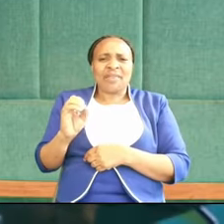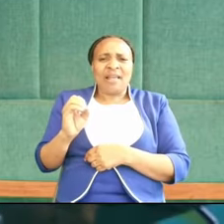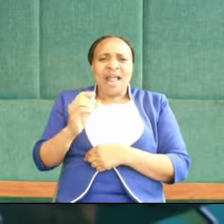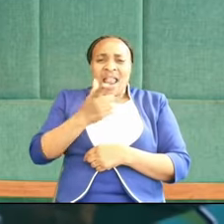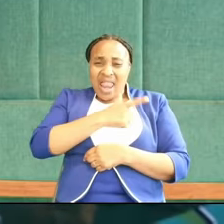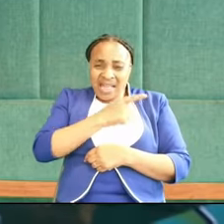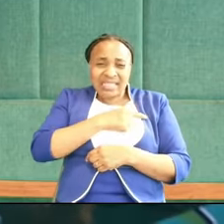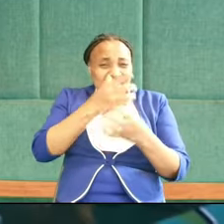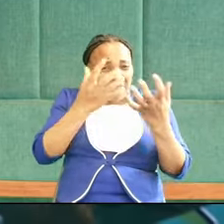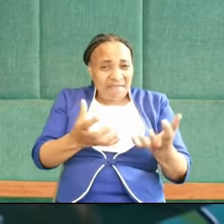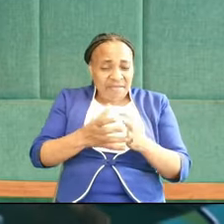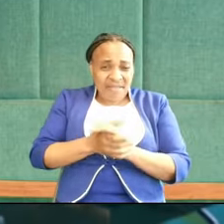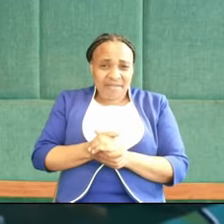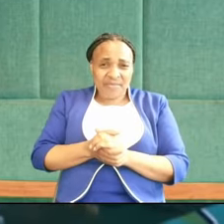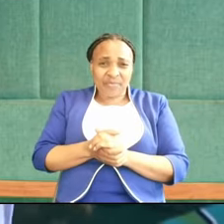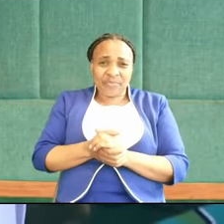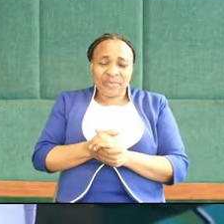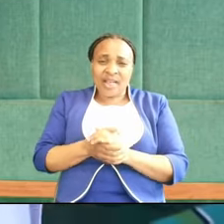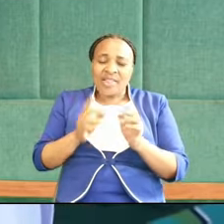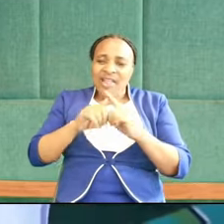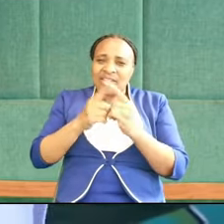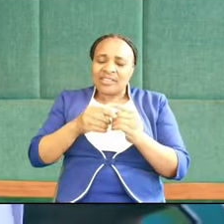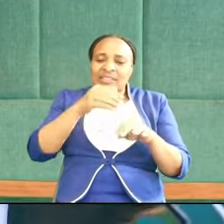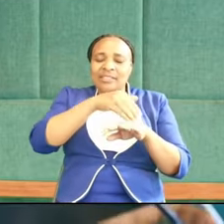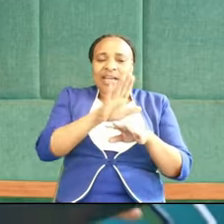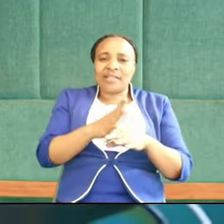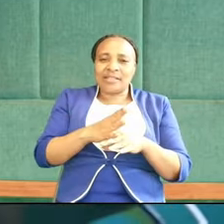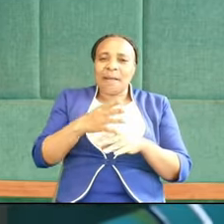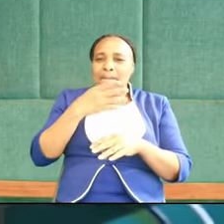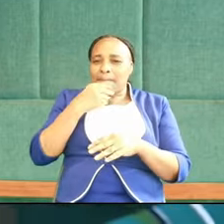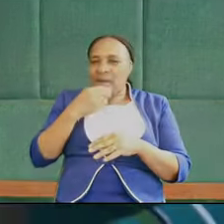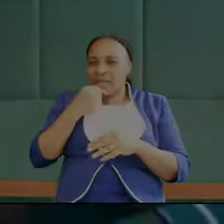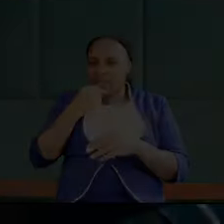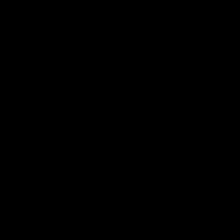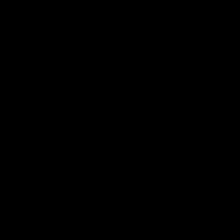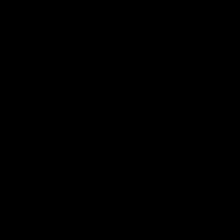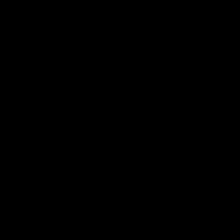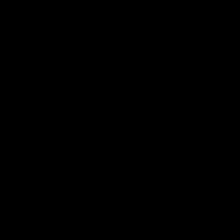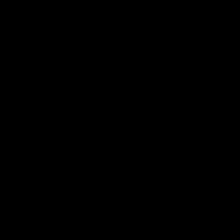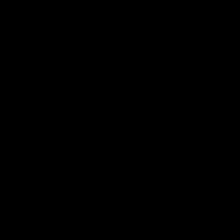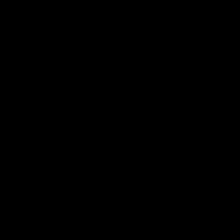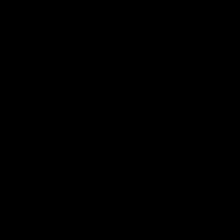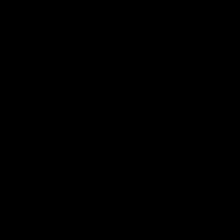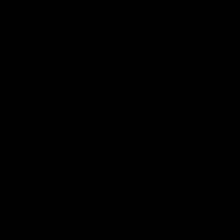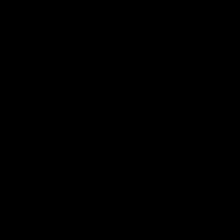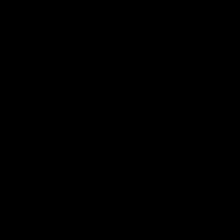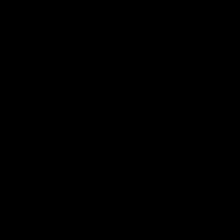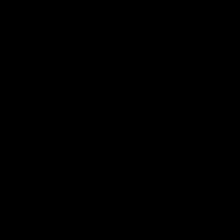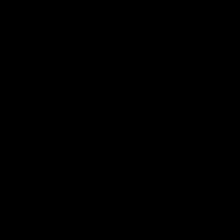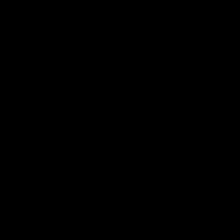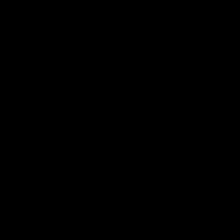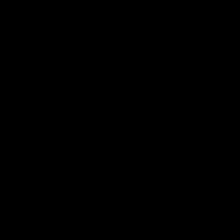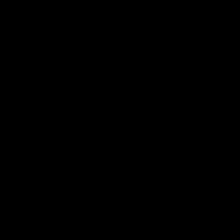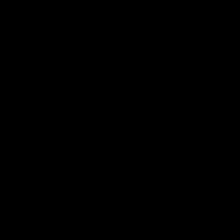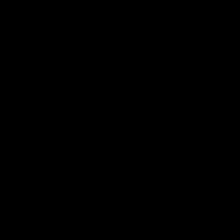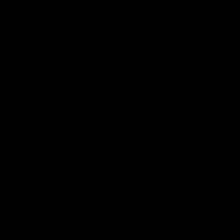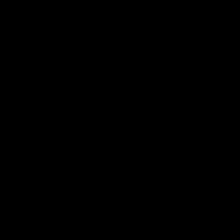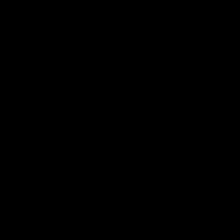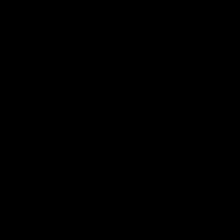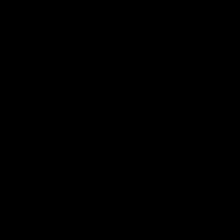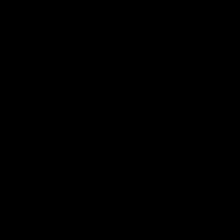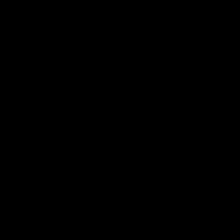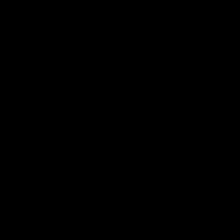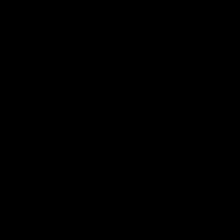Verse 3 says, Naboth said to Ahab, the Lord forbid. Listen to the response